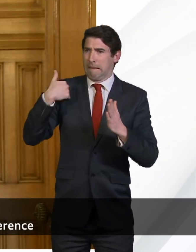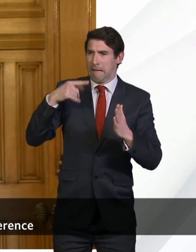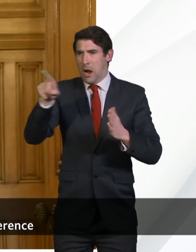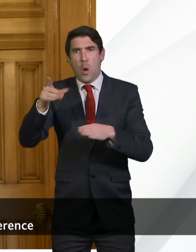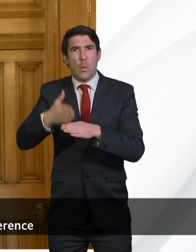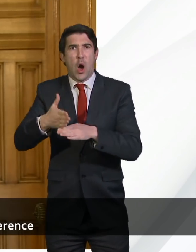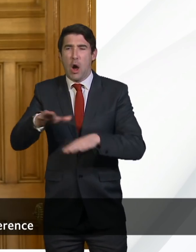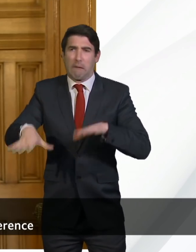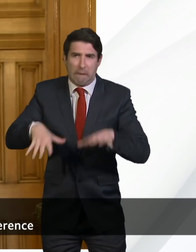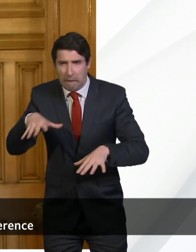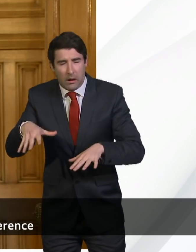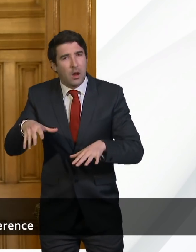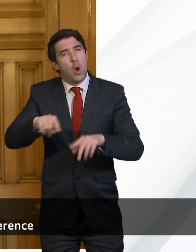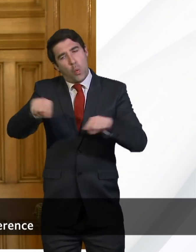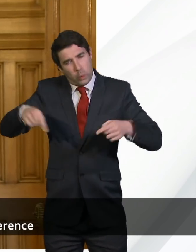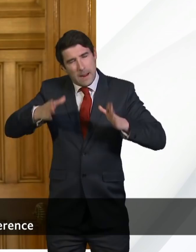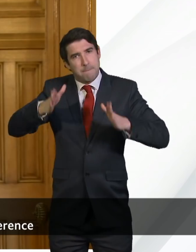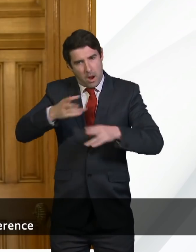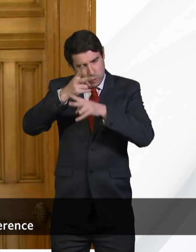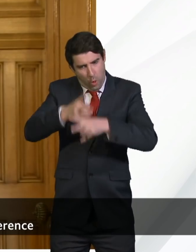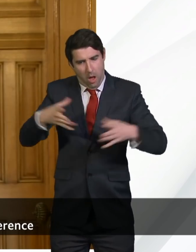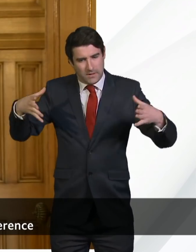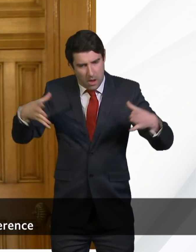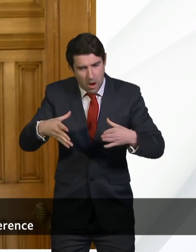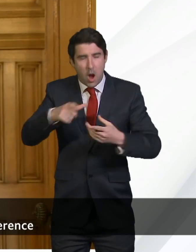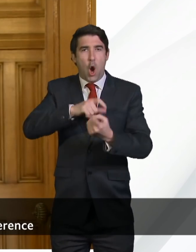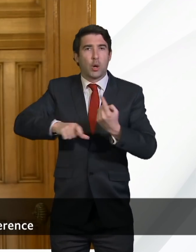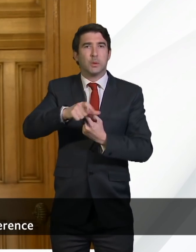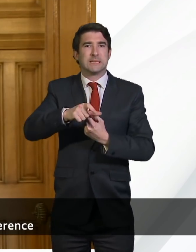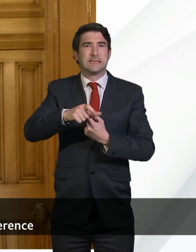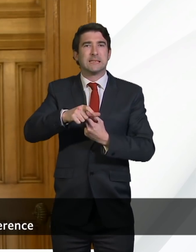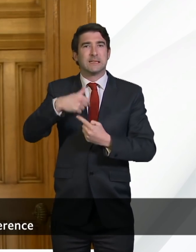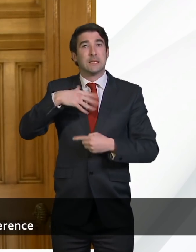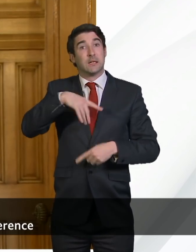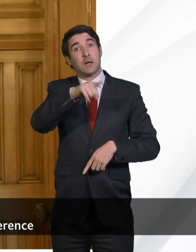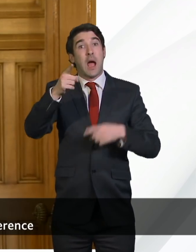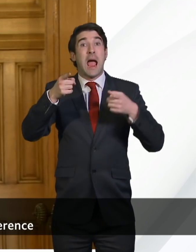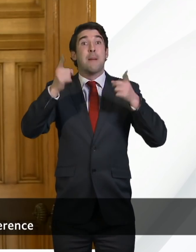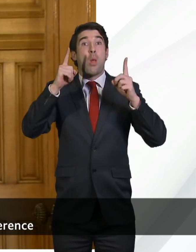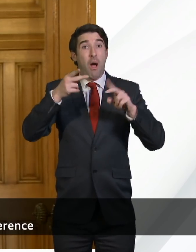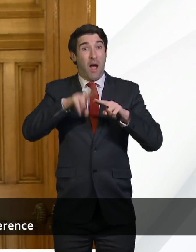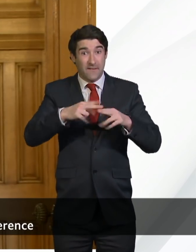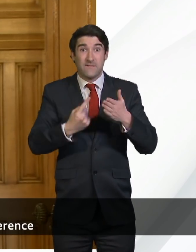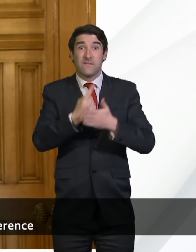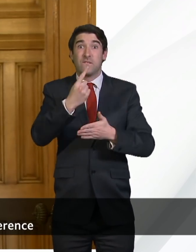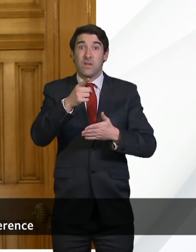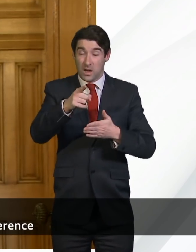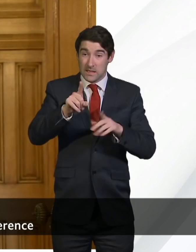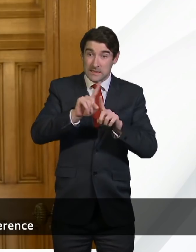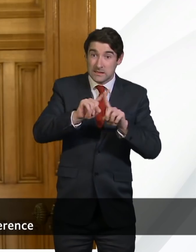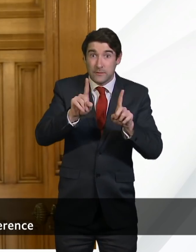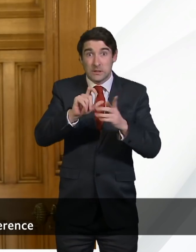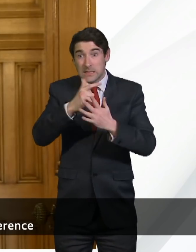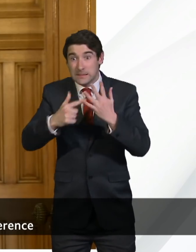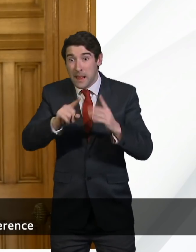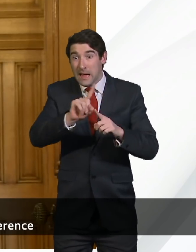vulnerable in our communities. So I'd want people to think, employers to think long and hard if they have people like that who they're employing and